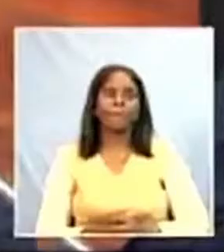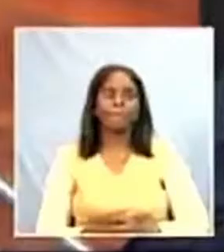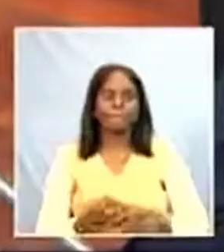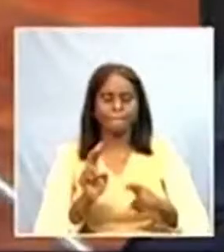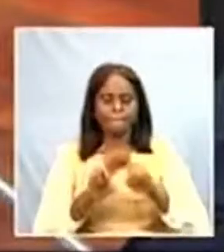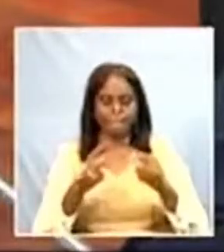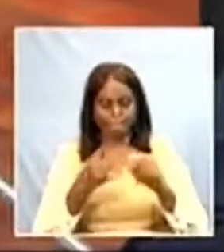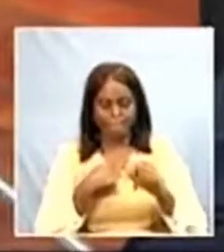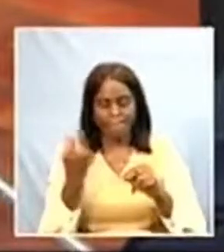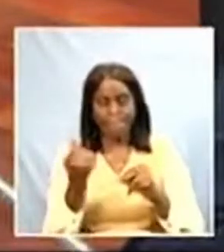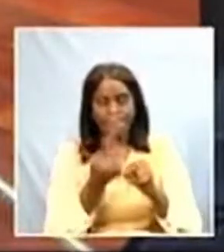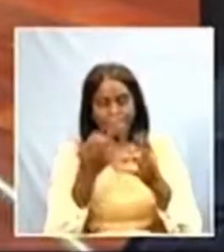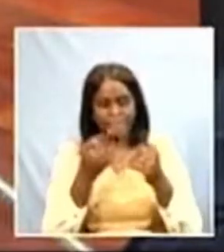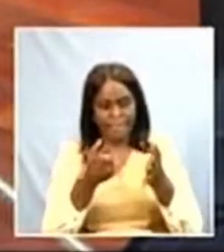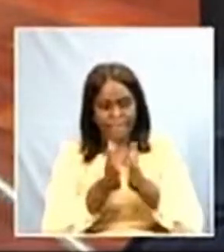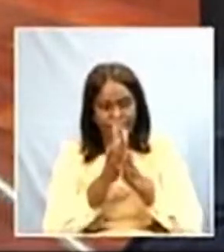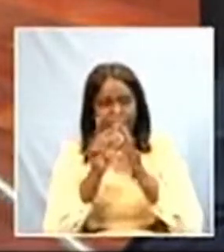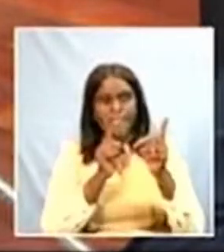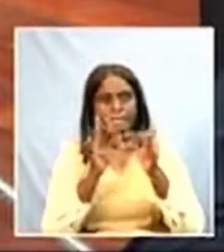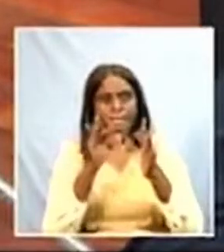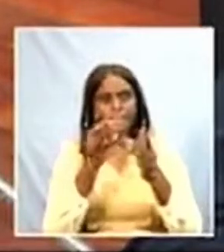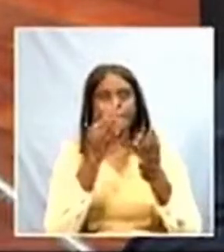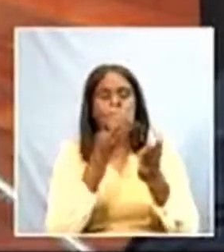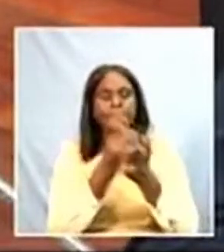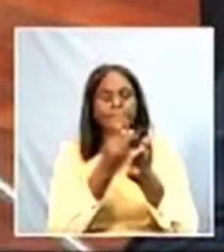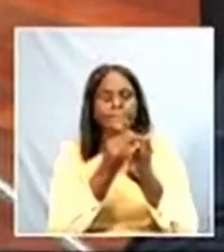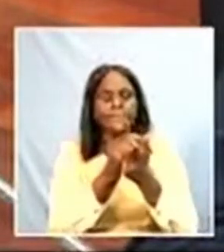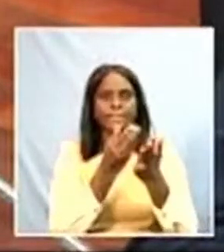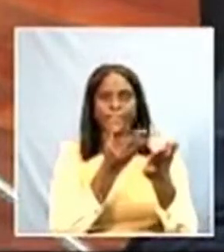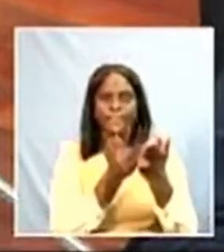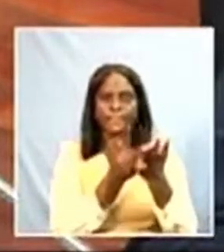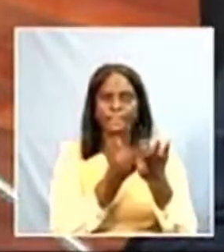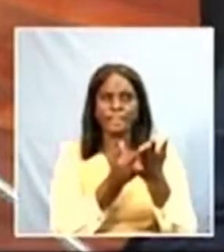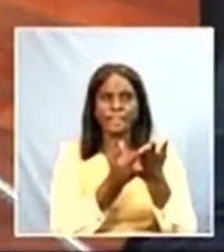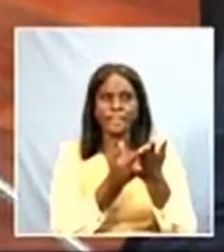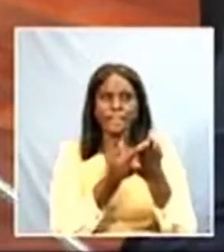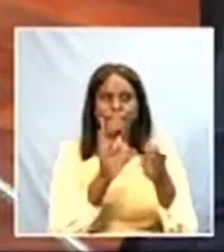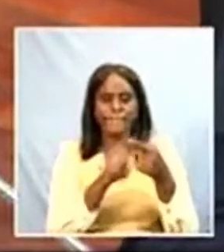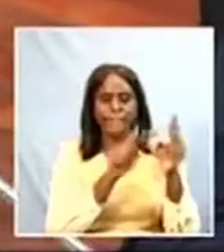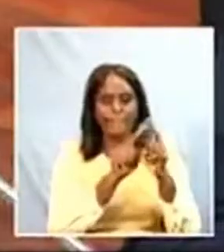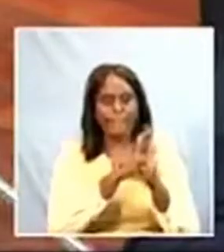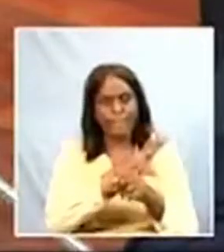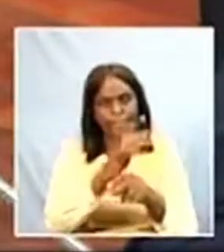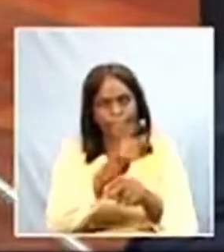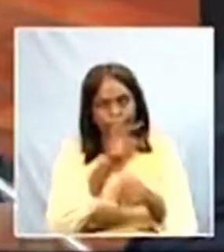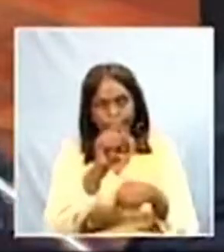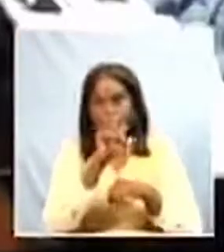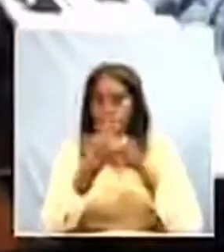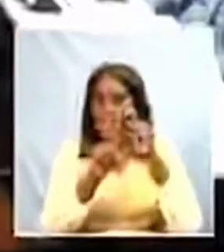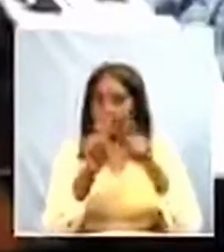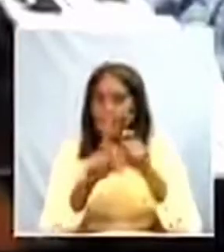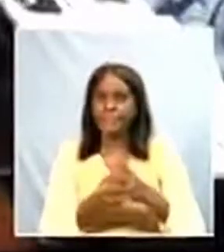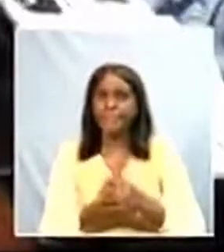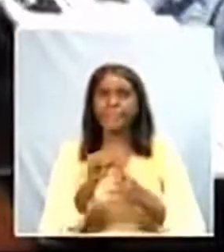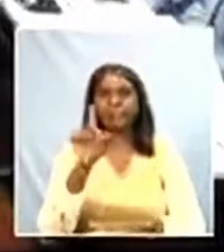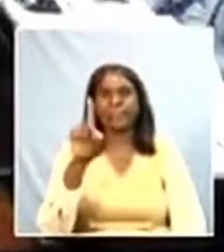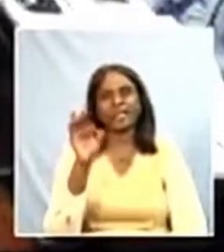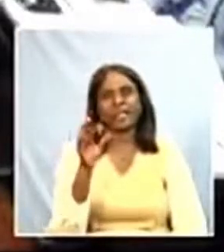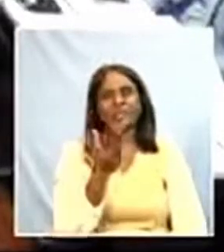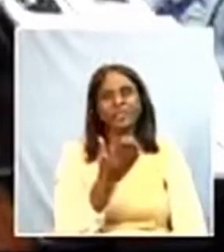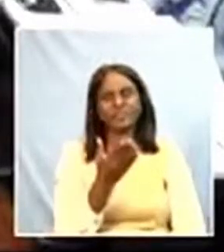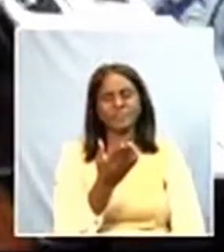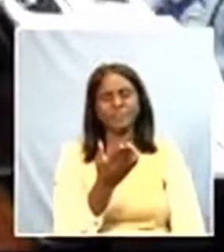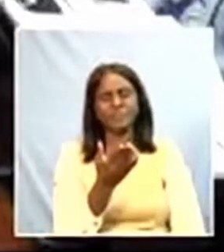Chair, I would like to ask the Director of Finance to respond to that question. DF.